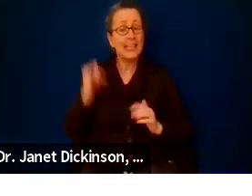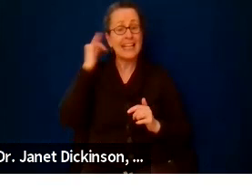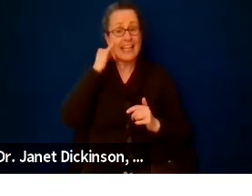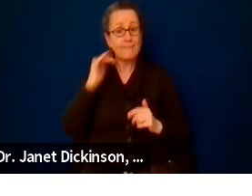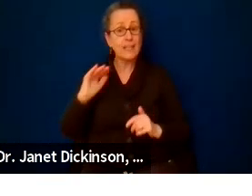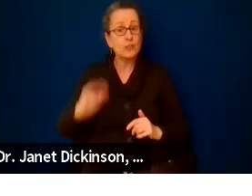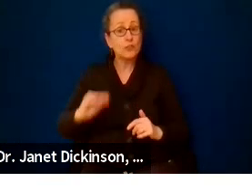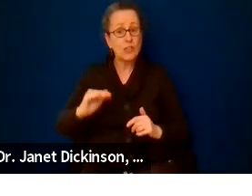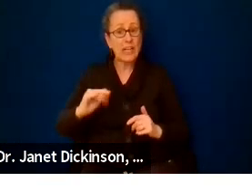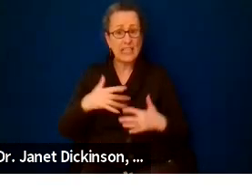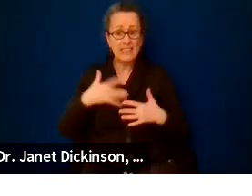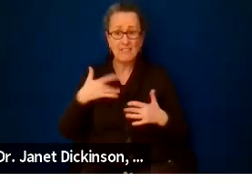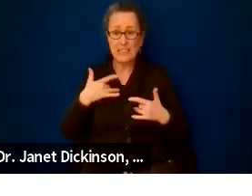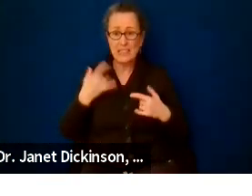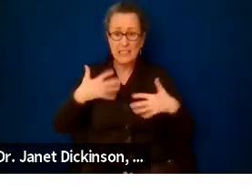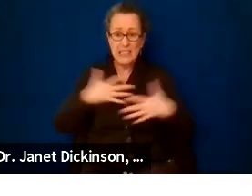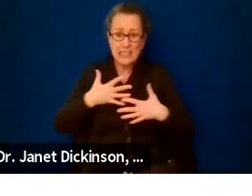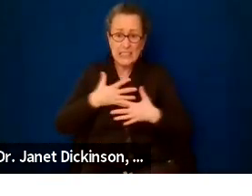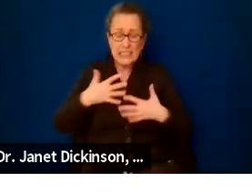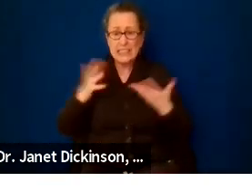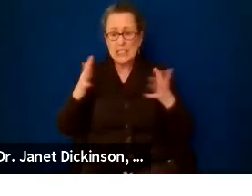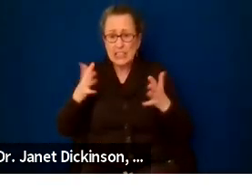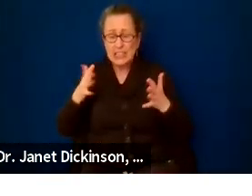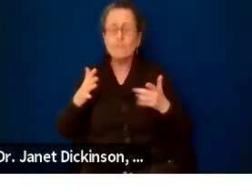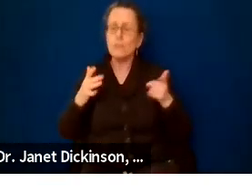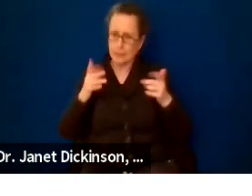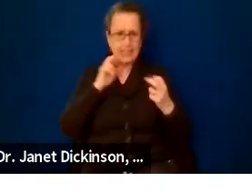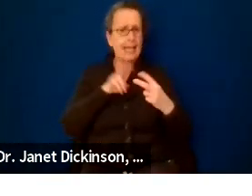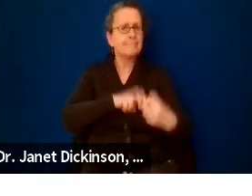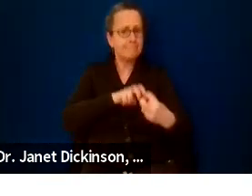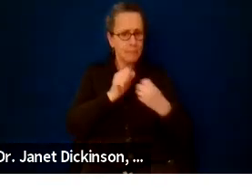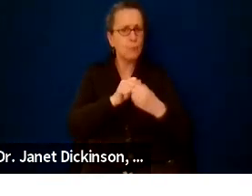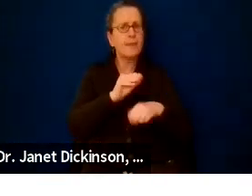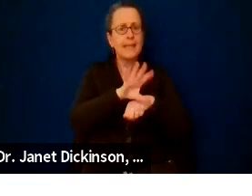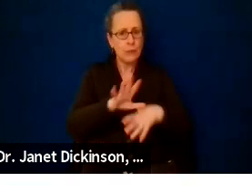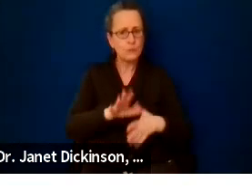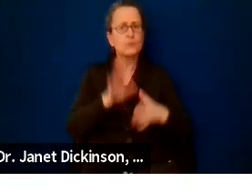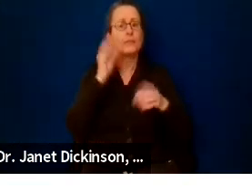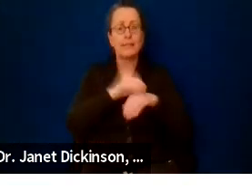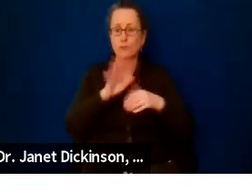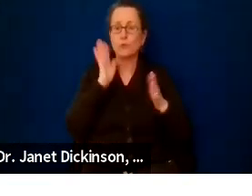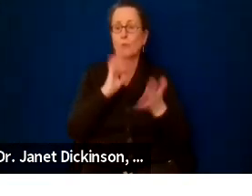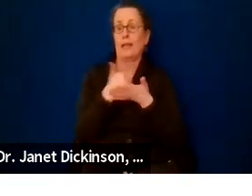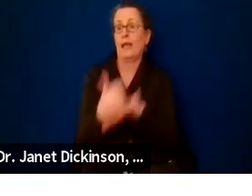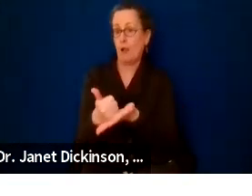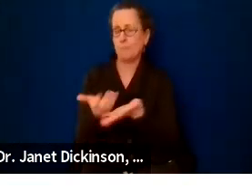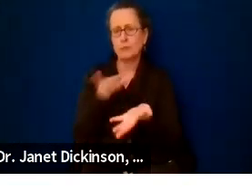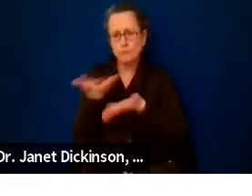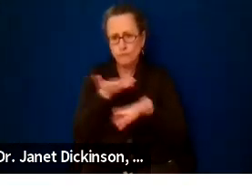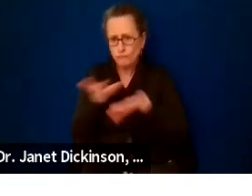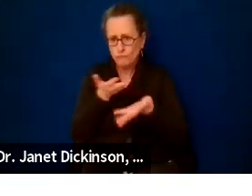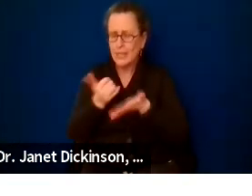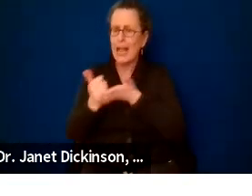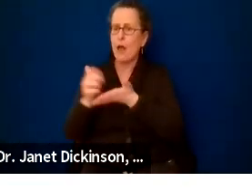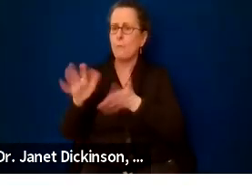help them navigate some of those anxieties. We're putting some systems in place in terms of how students re-enter